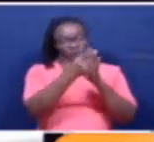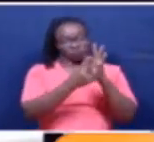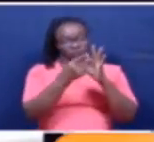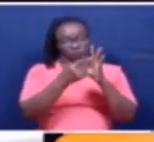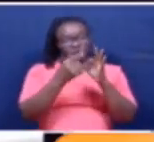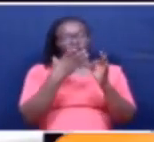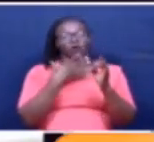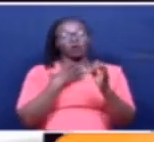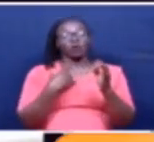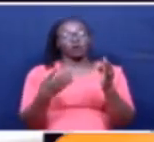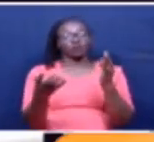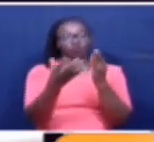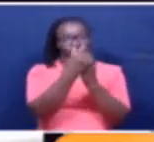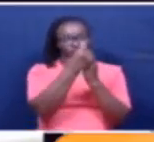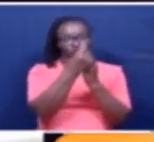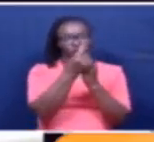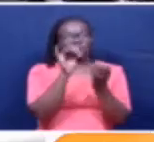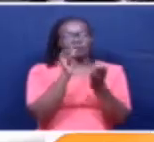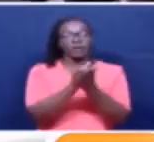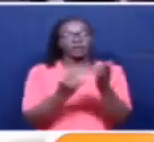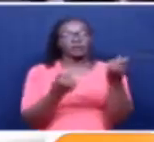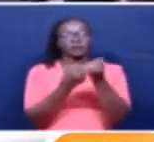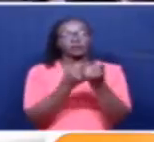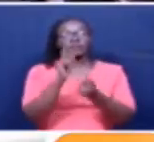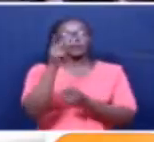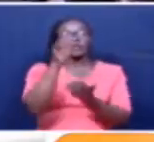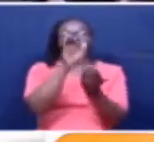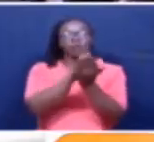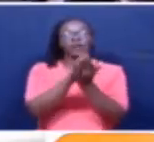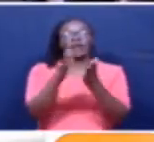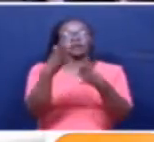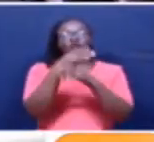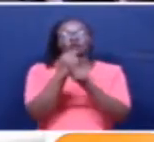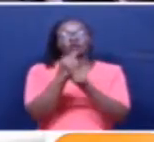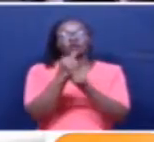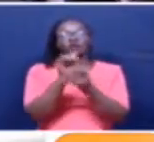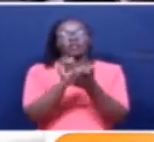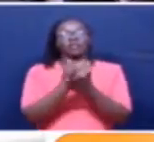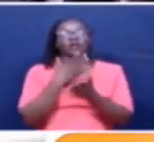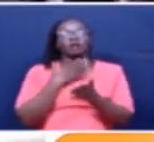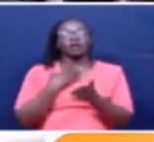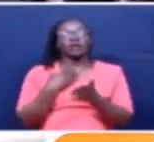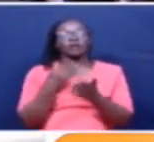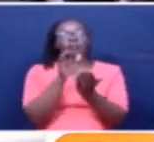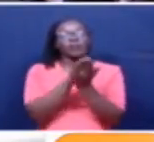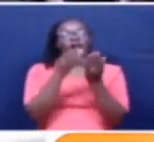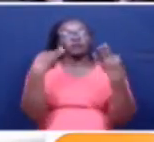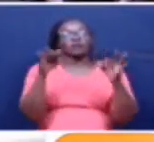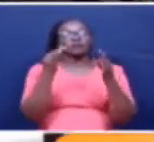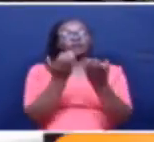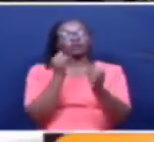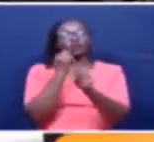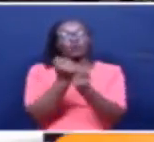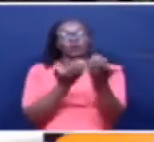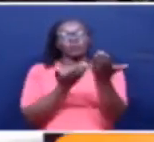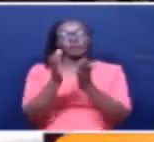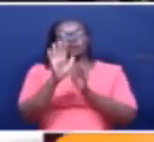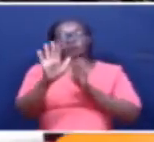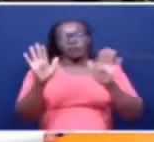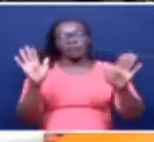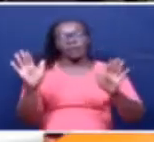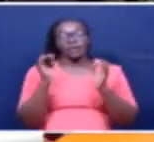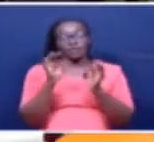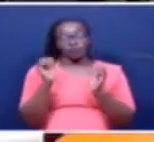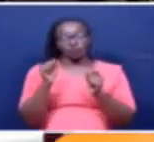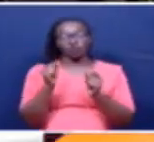the backing of the Kenya Bankers Association, which is seeking to have banks freed to do business. If they can be brought